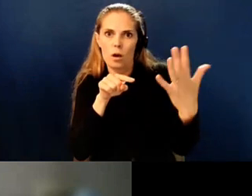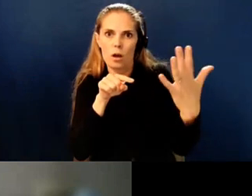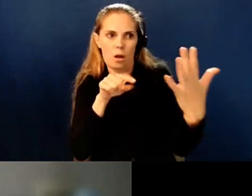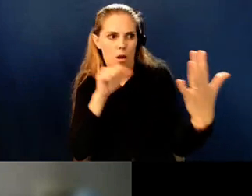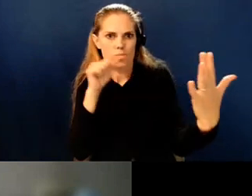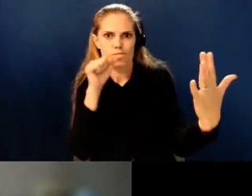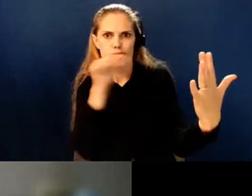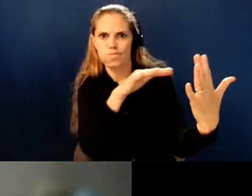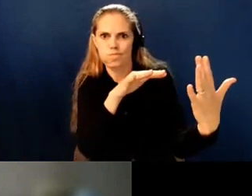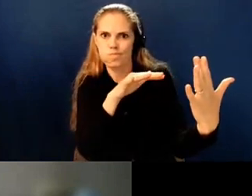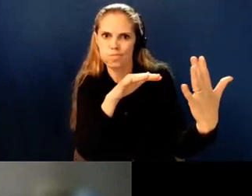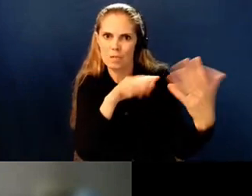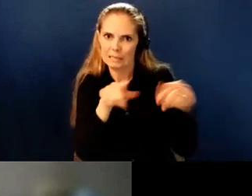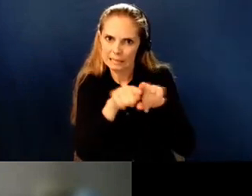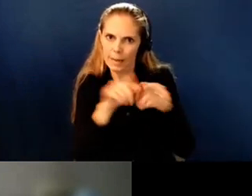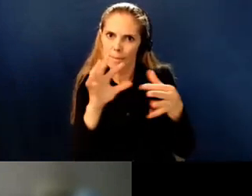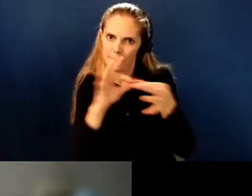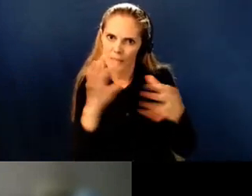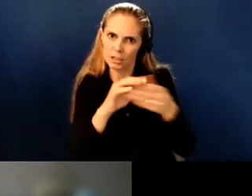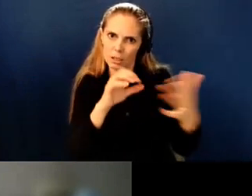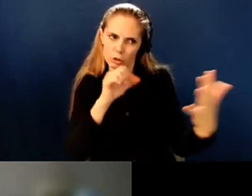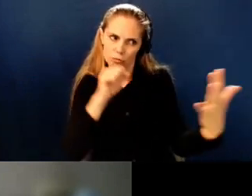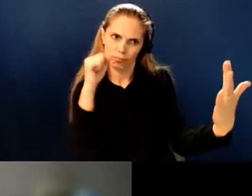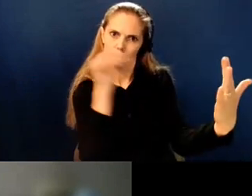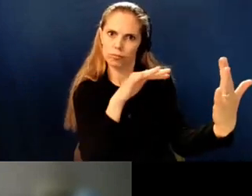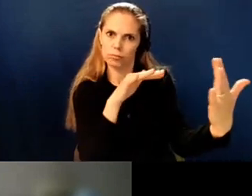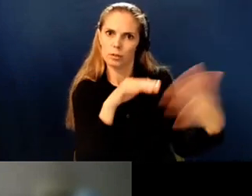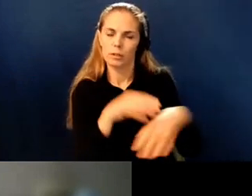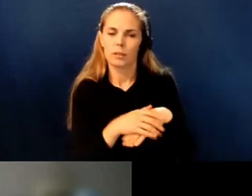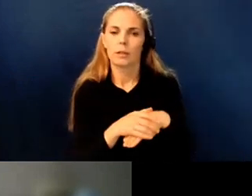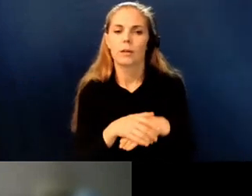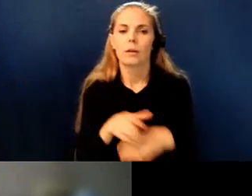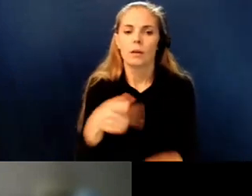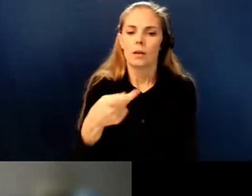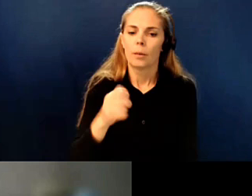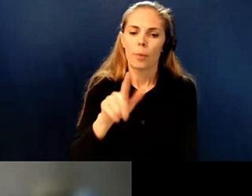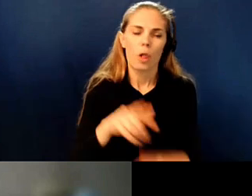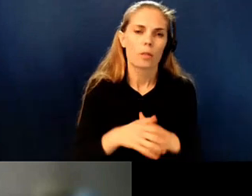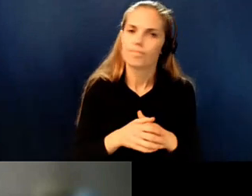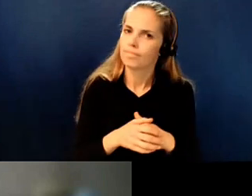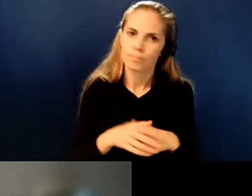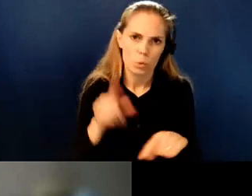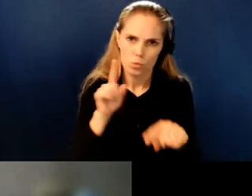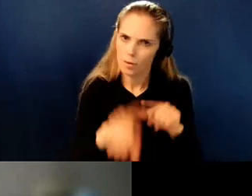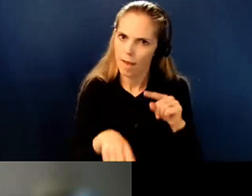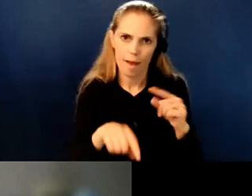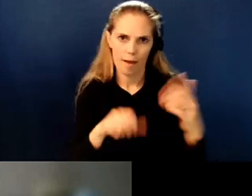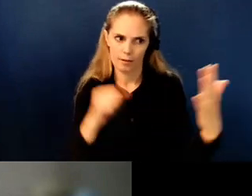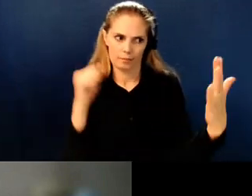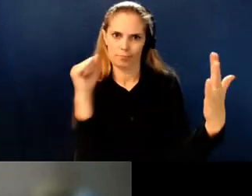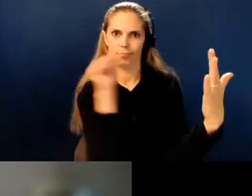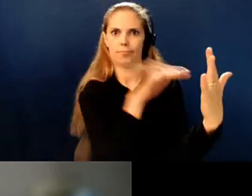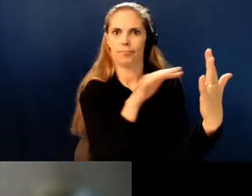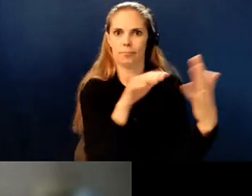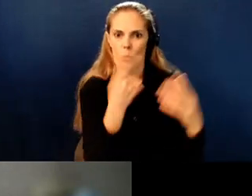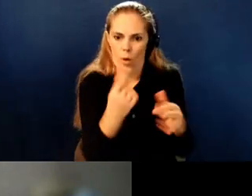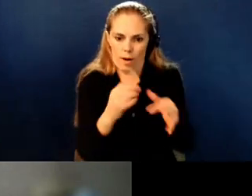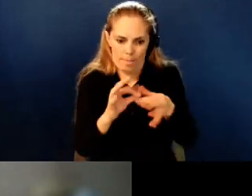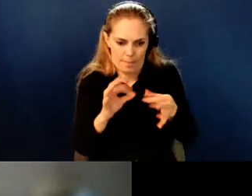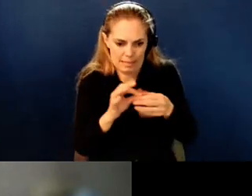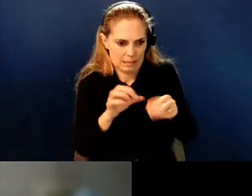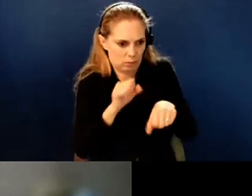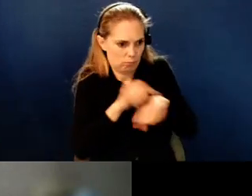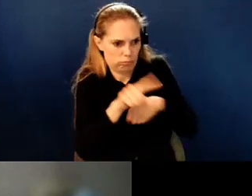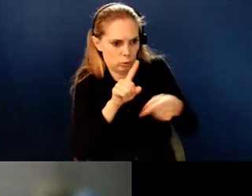So it's not a bulk texting tool. Now, we do have a bulk texting tool, and it does integrate with Connect so that you can bring them together. This is